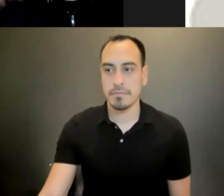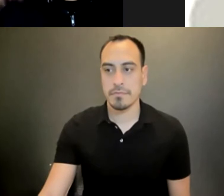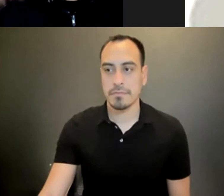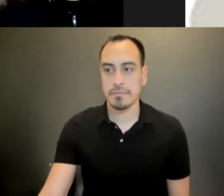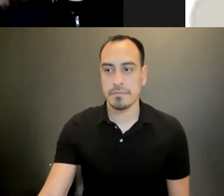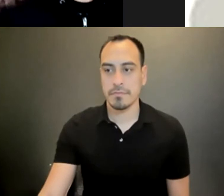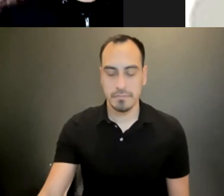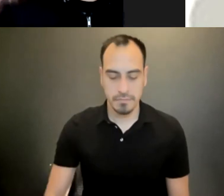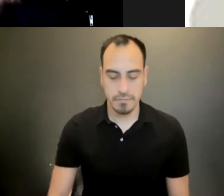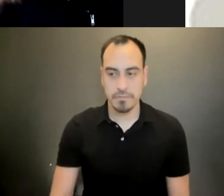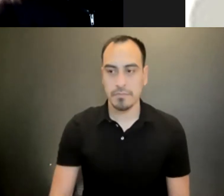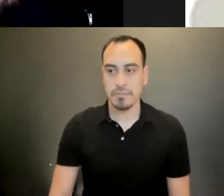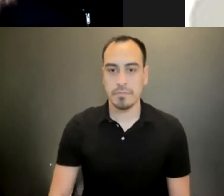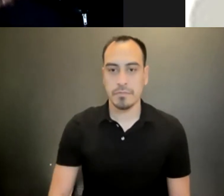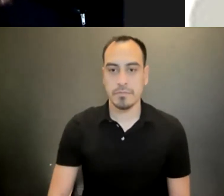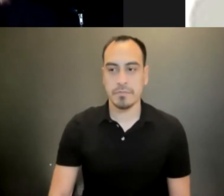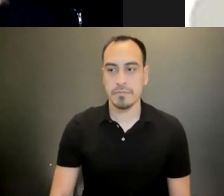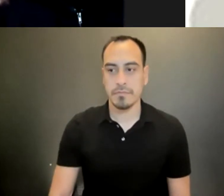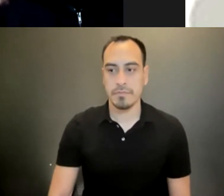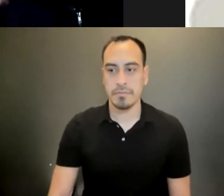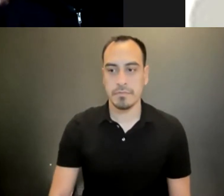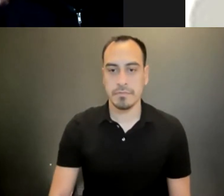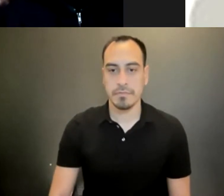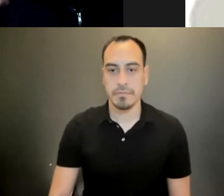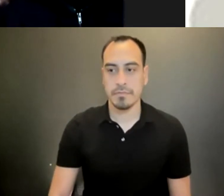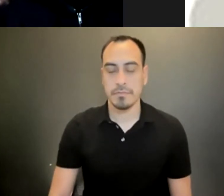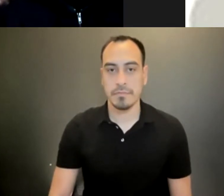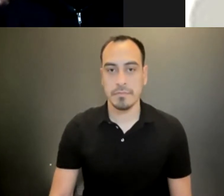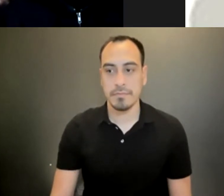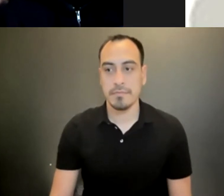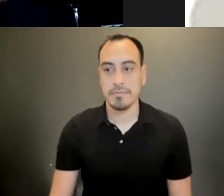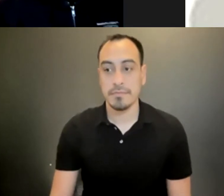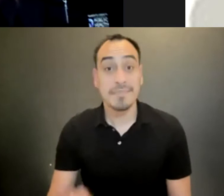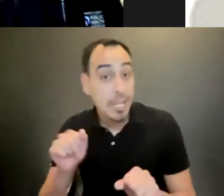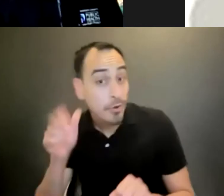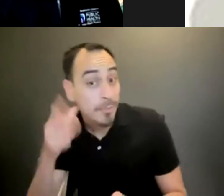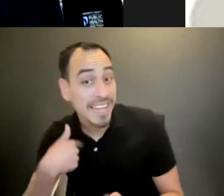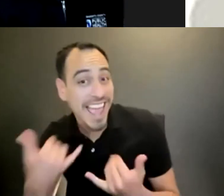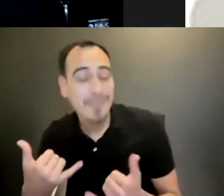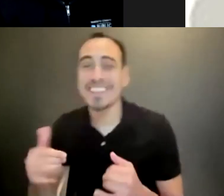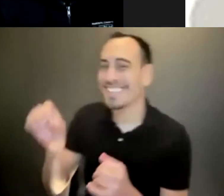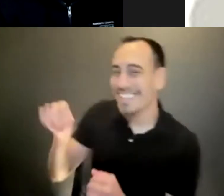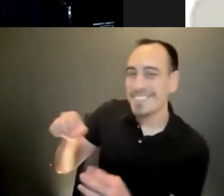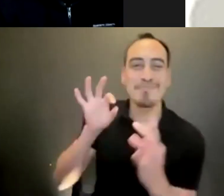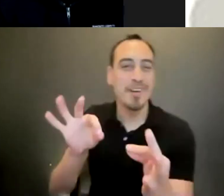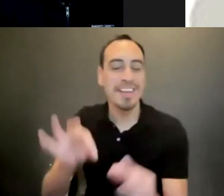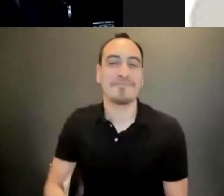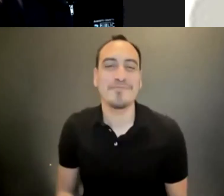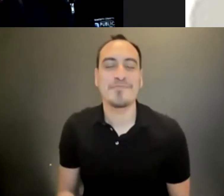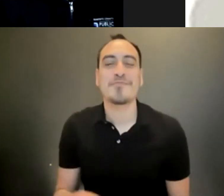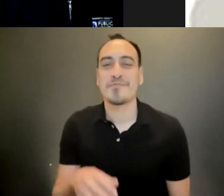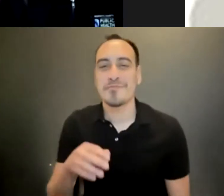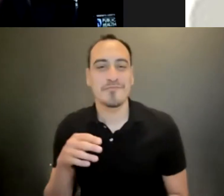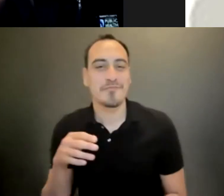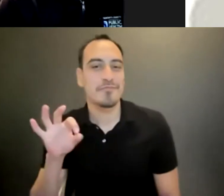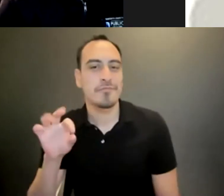Hold on one moment while we troubleshoot this. Can you hear me now? Yes. Perfect. Buenas noches a todos y bienvenidos a